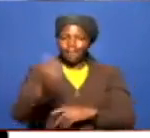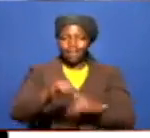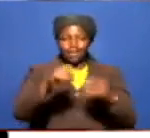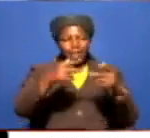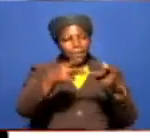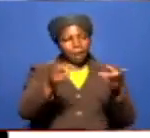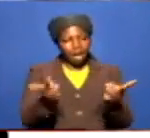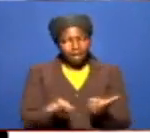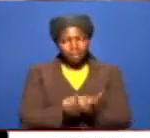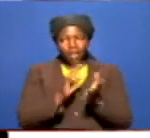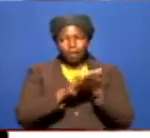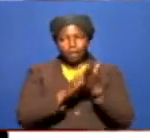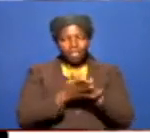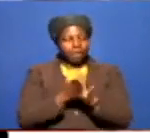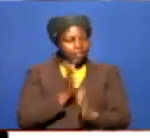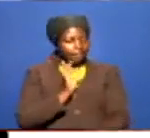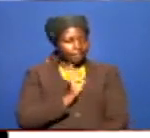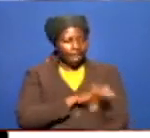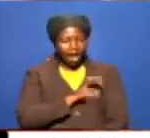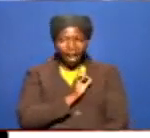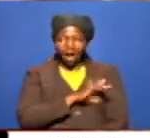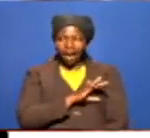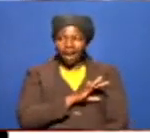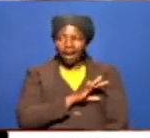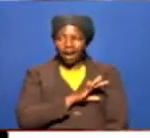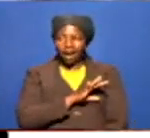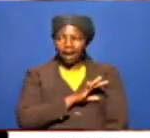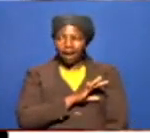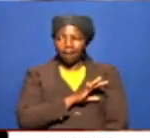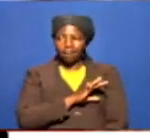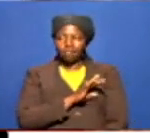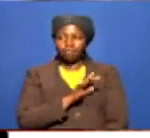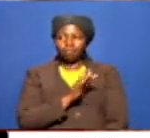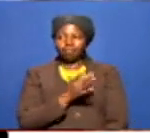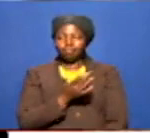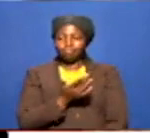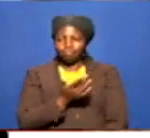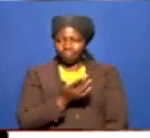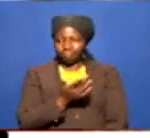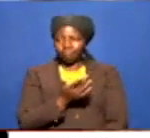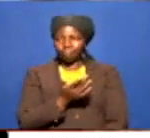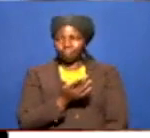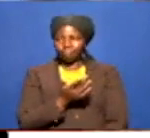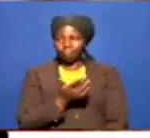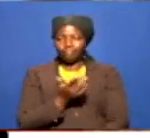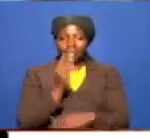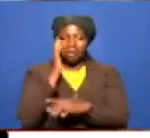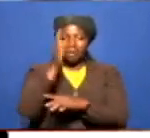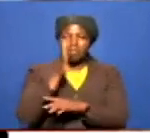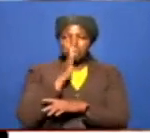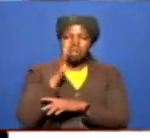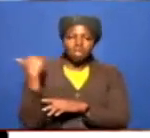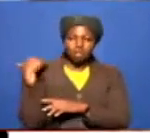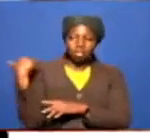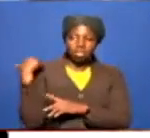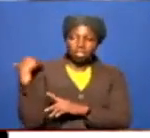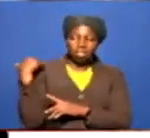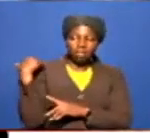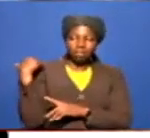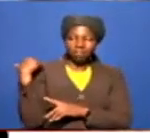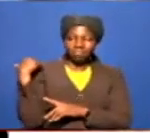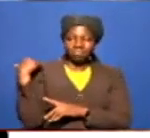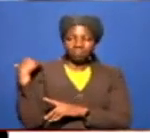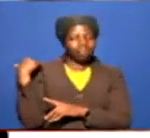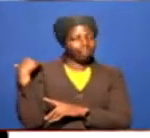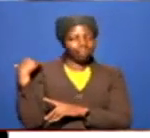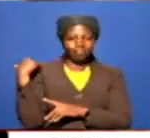without any fear that they will be molested, that they will be harassed because of what they stand